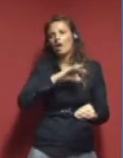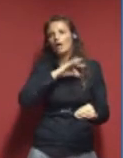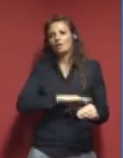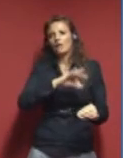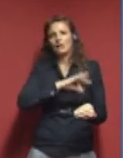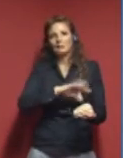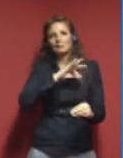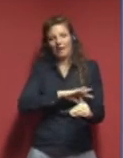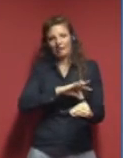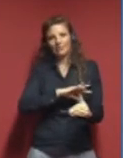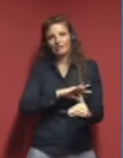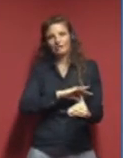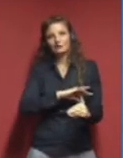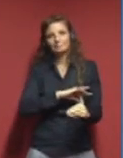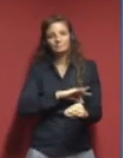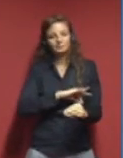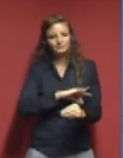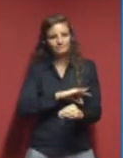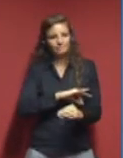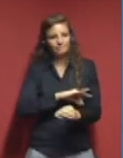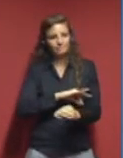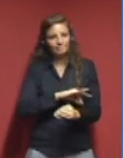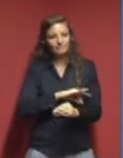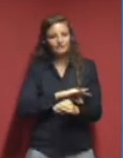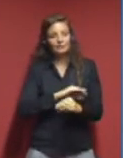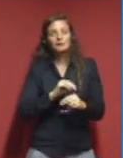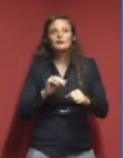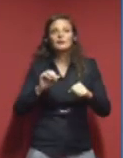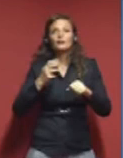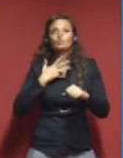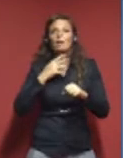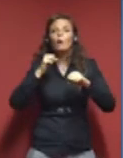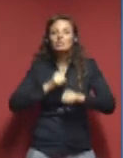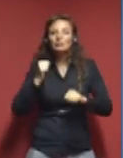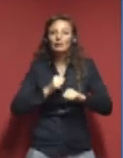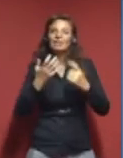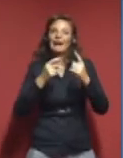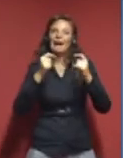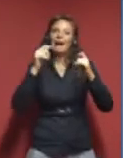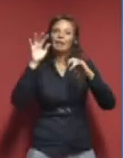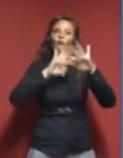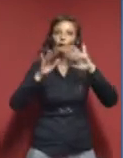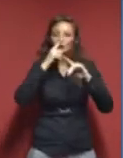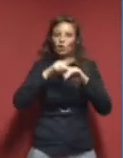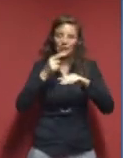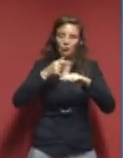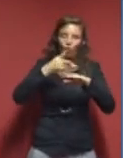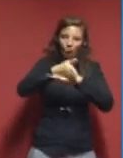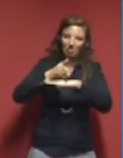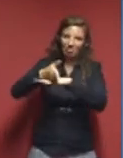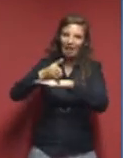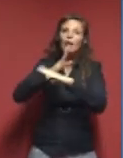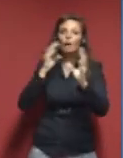cutting parameters right in the file, in your design file. You can say, okay, red and blue cut with